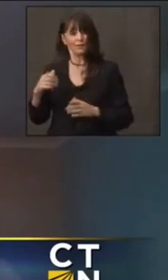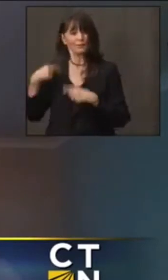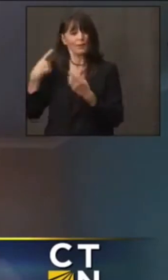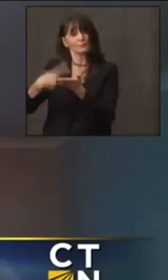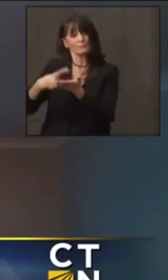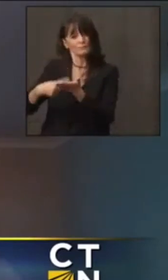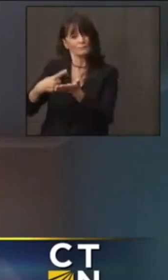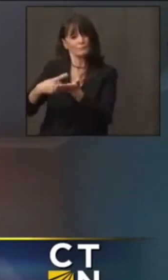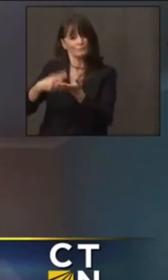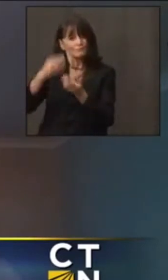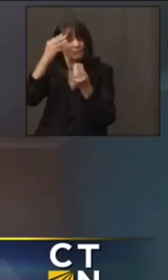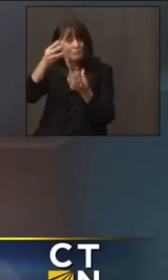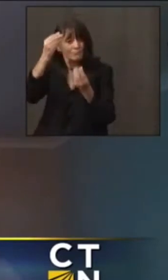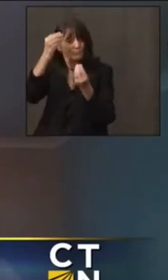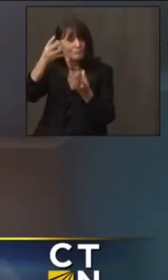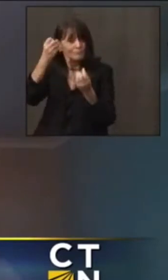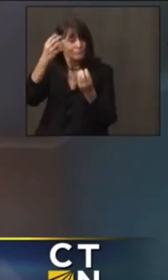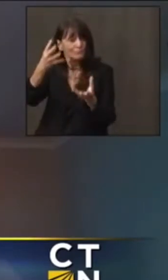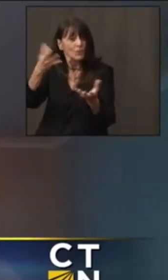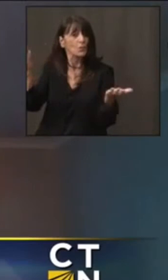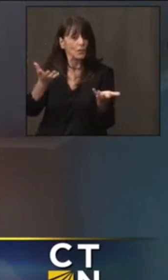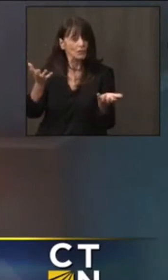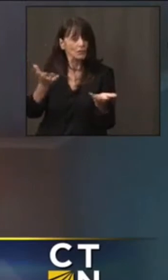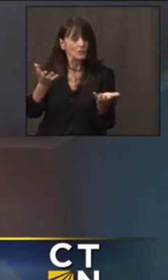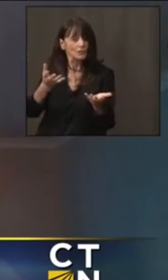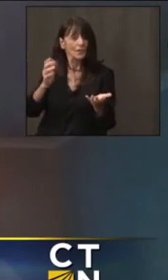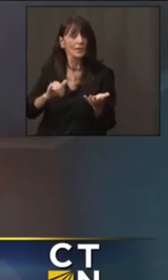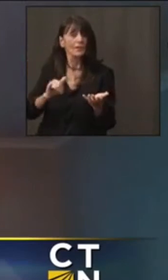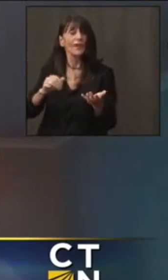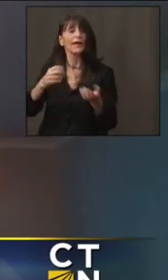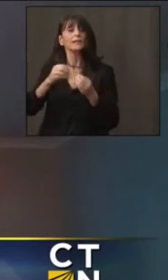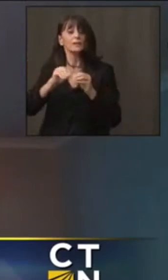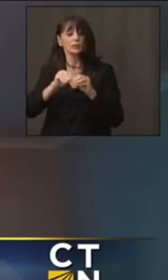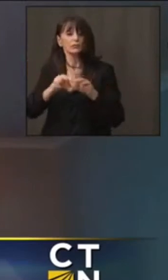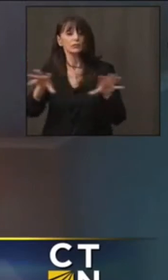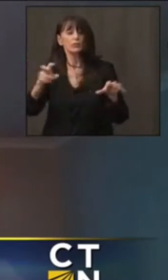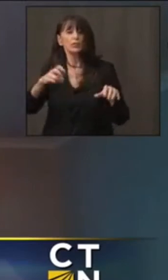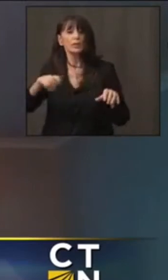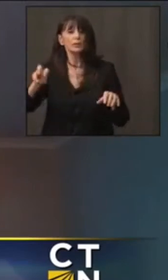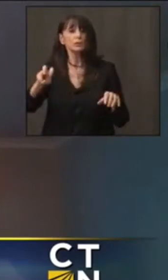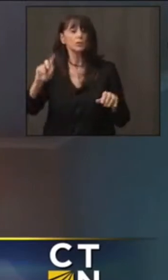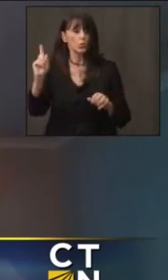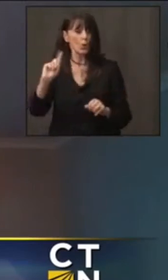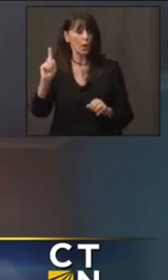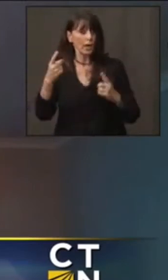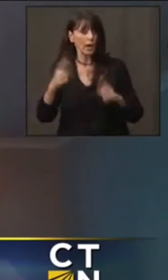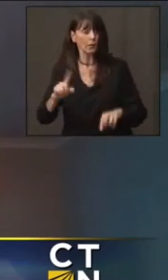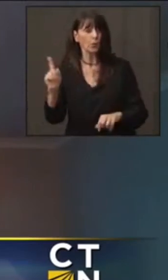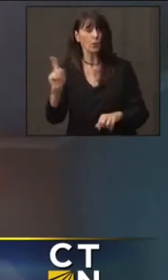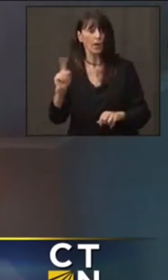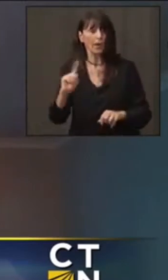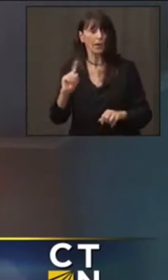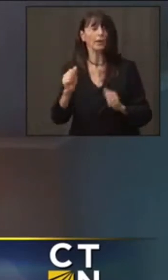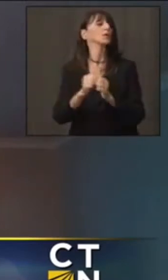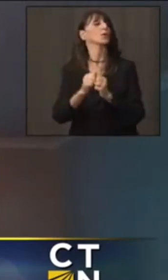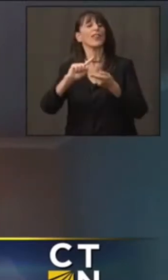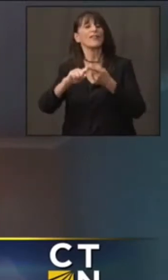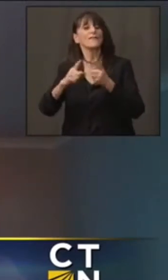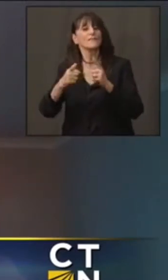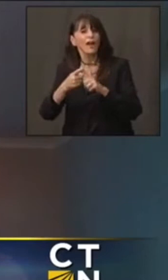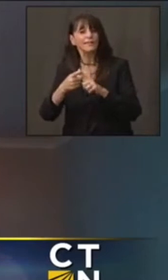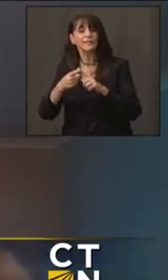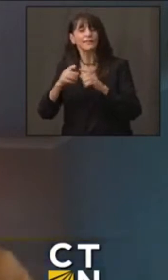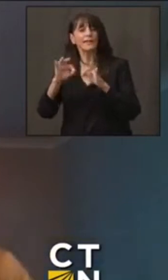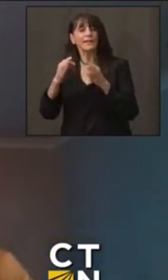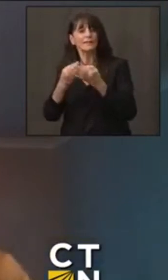couple of weeks, which is that the transmission we're seeing is happening in among friends and family